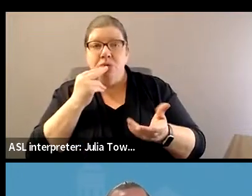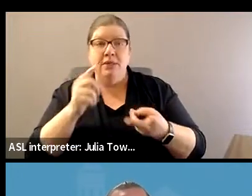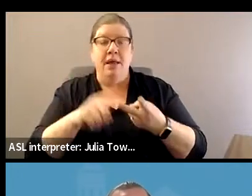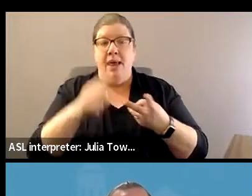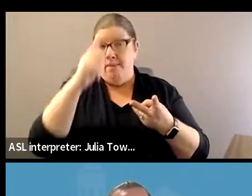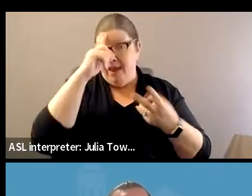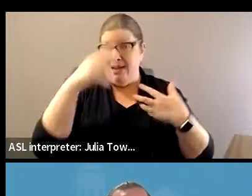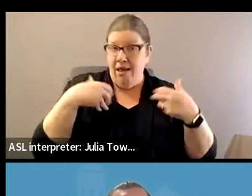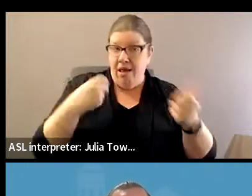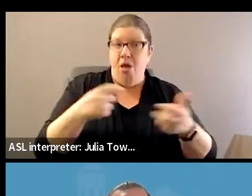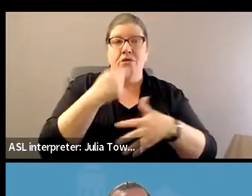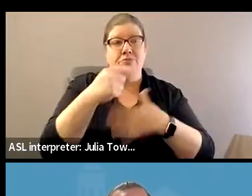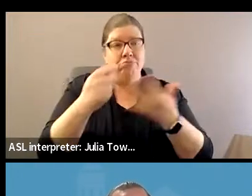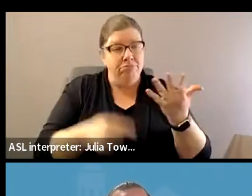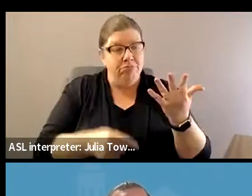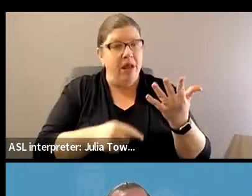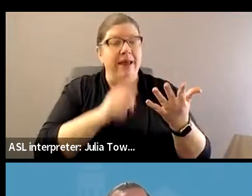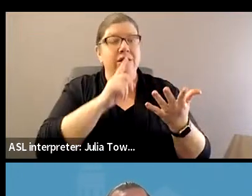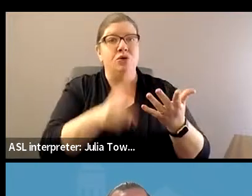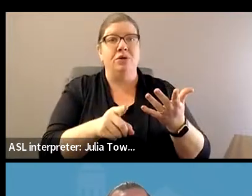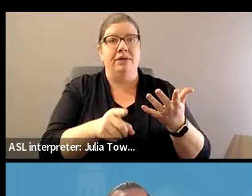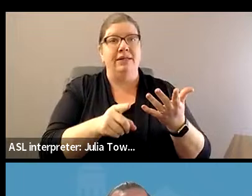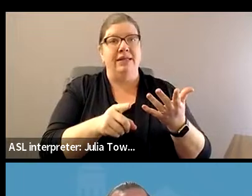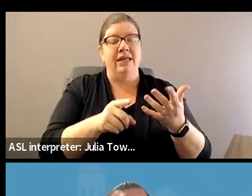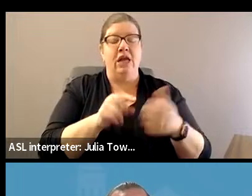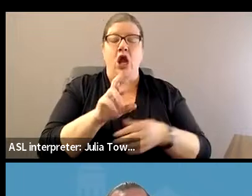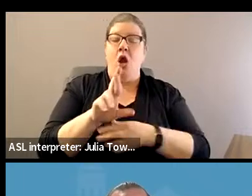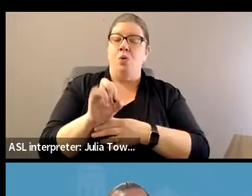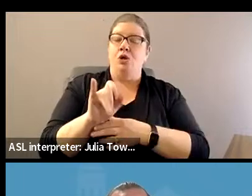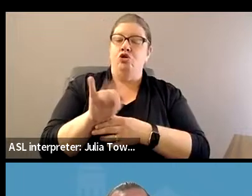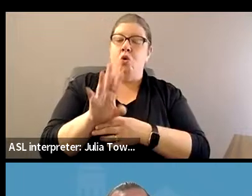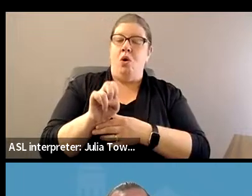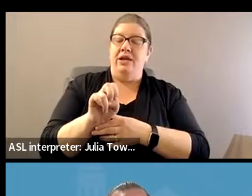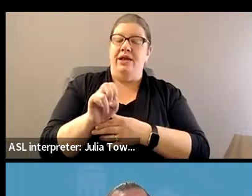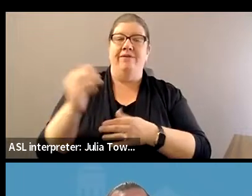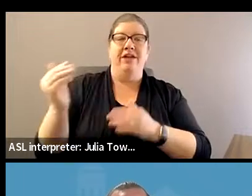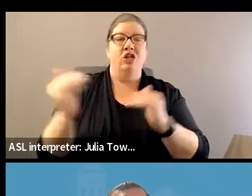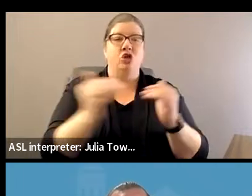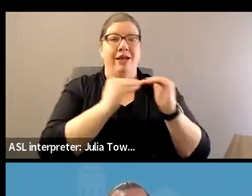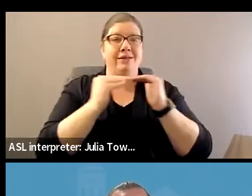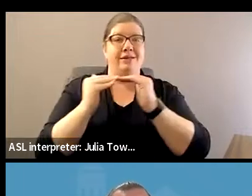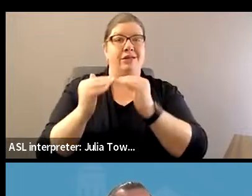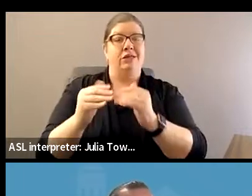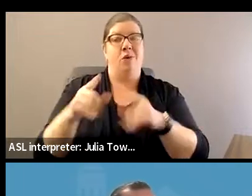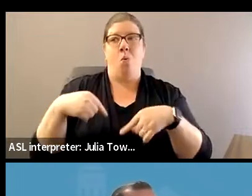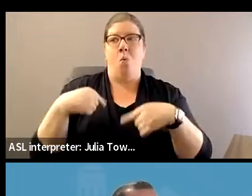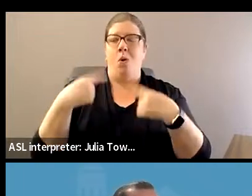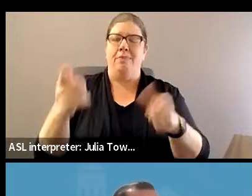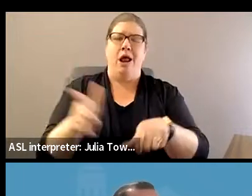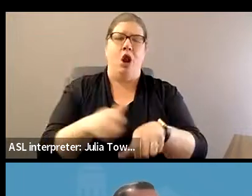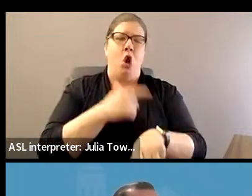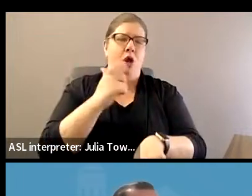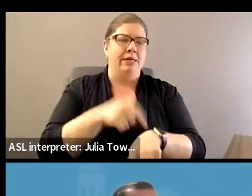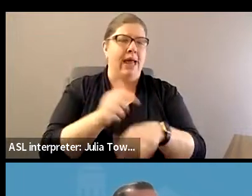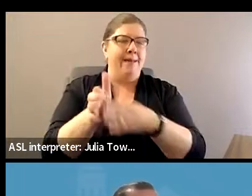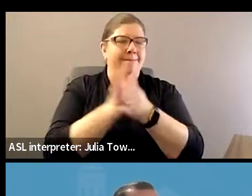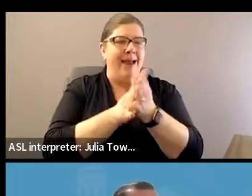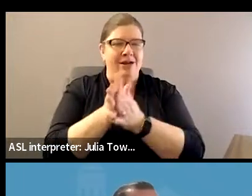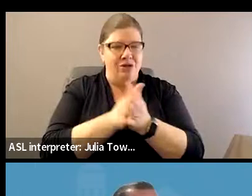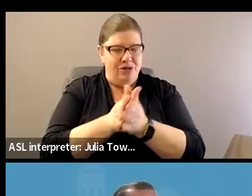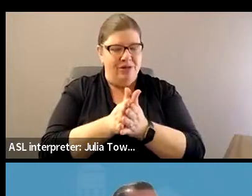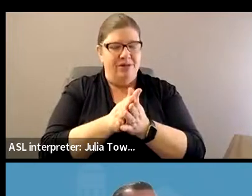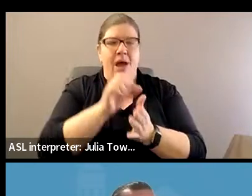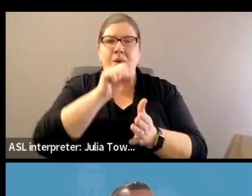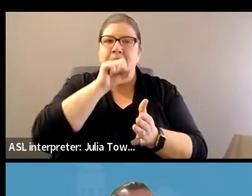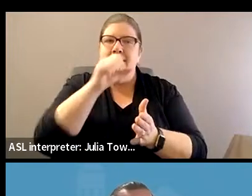wise, and such. And certainly, restorative justice is one of my longtime passions. So I would love